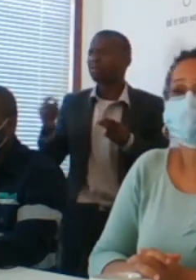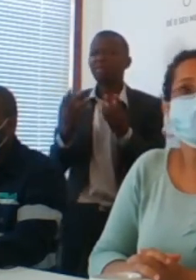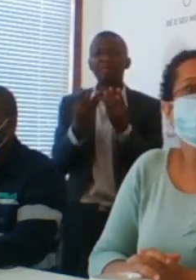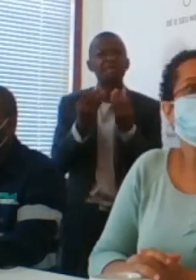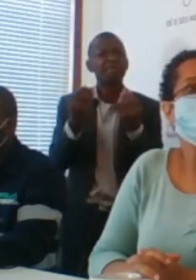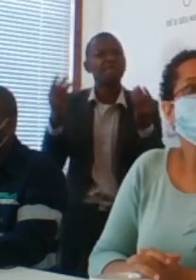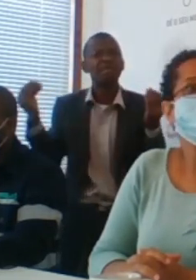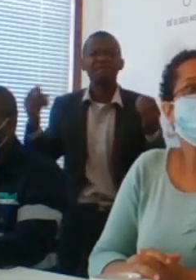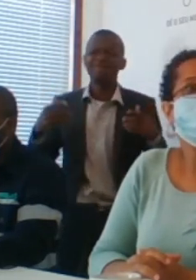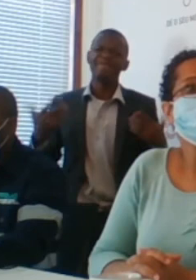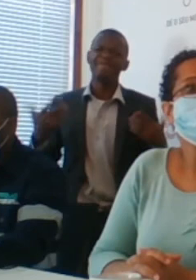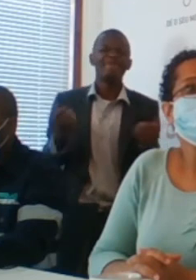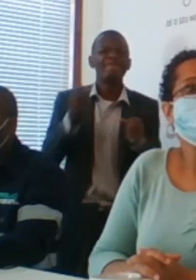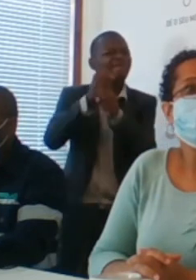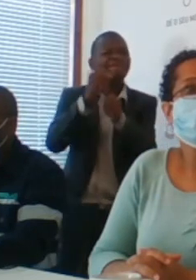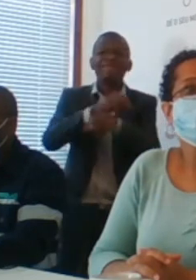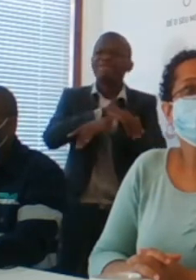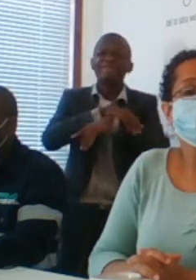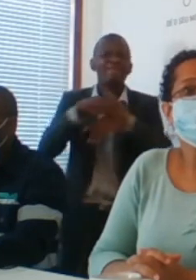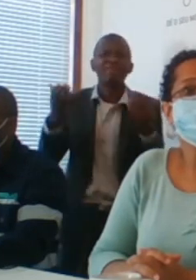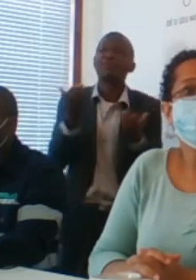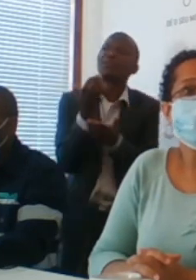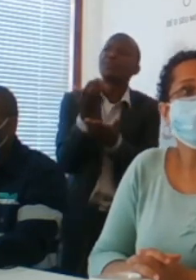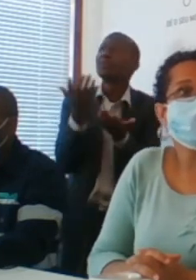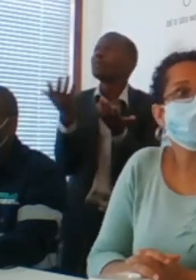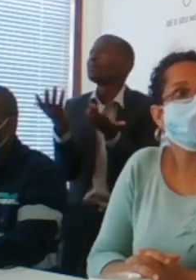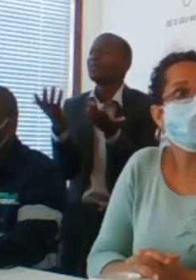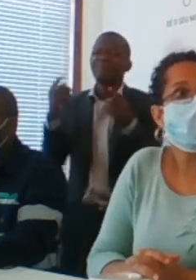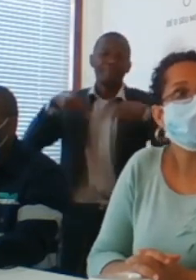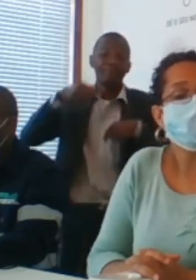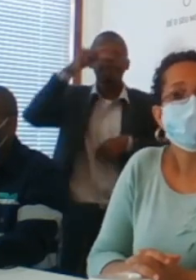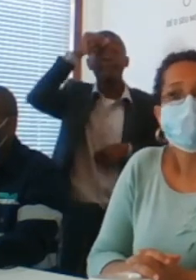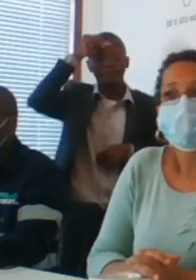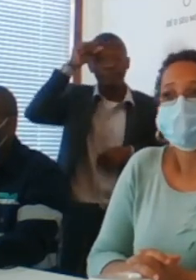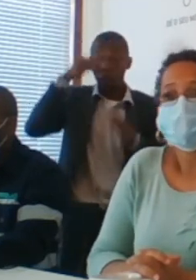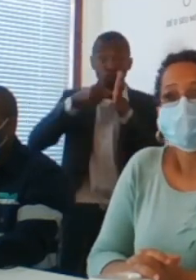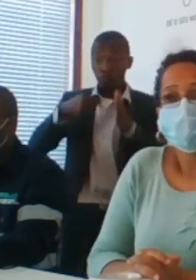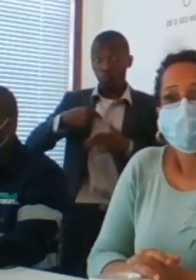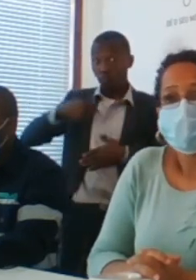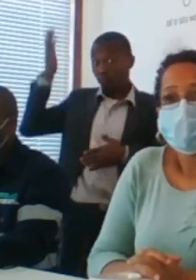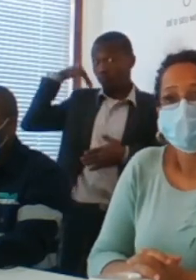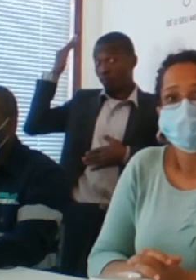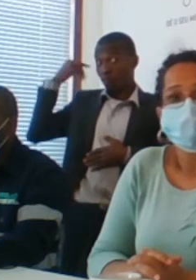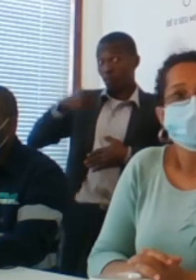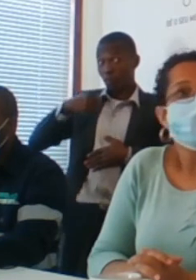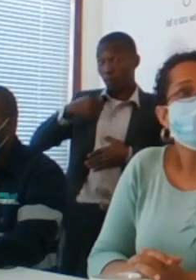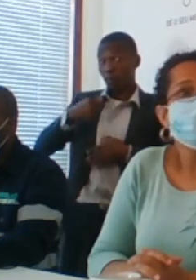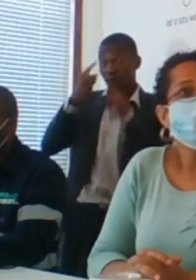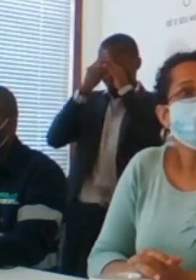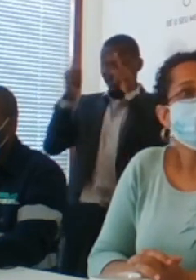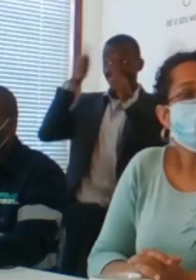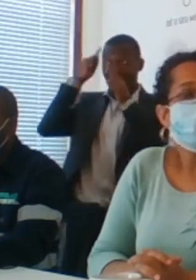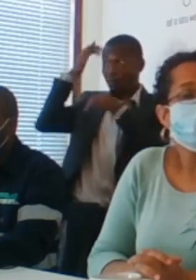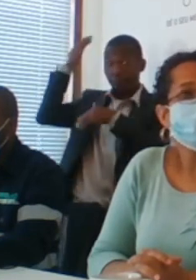problems of employment, is very difficult to access to employment in Mozambique. For example, myself, I finished my my